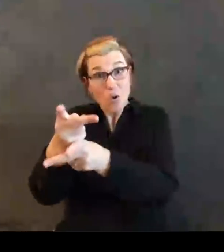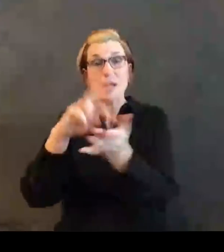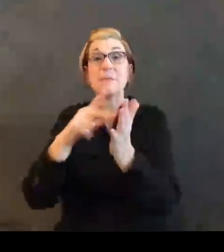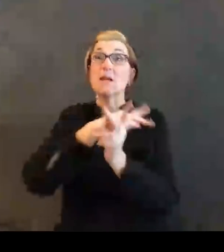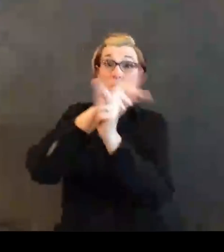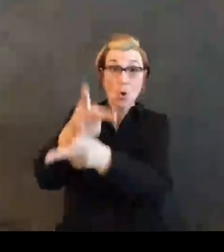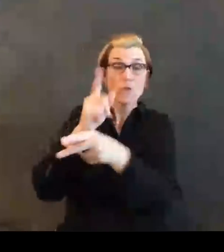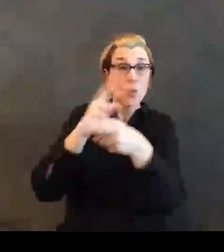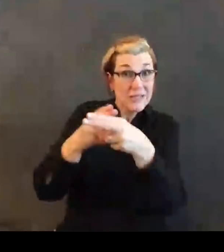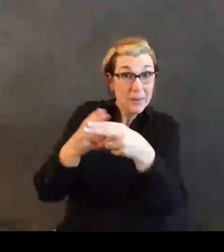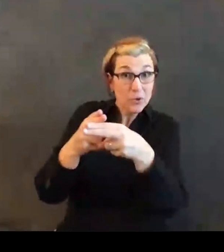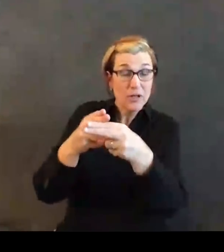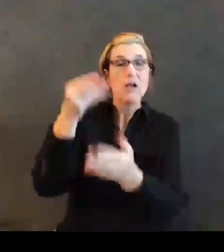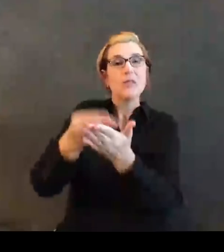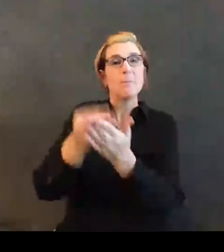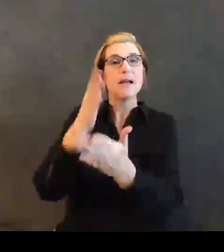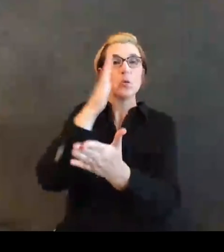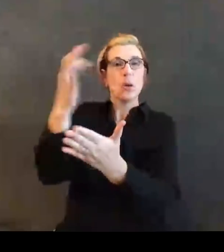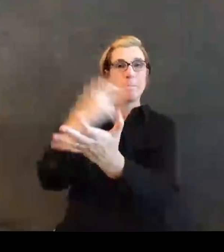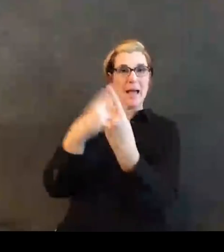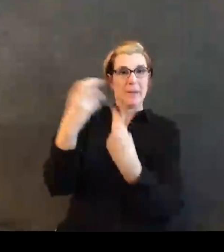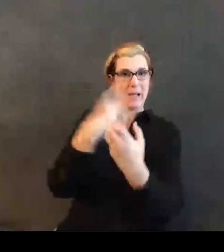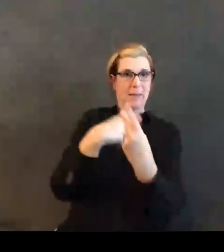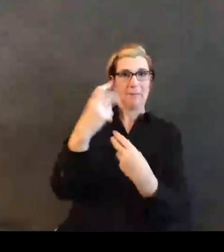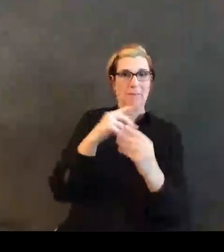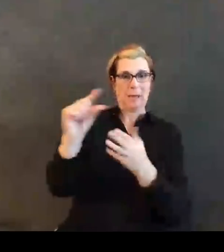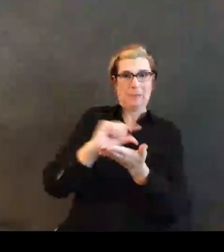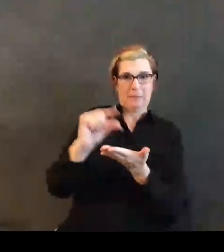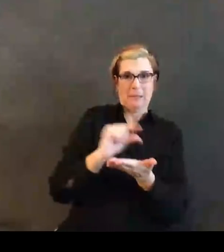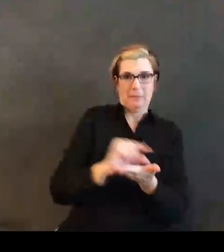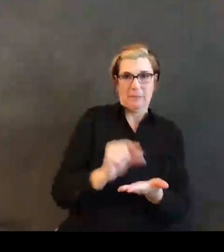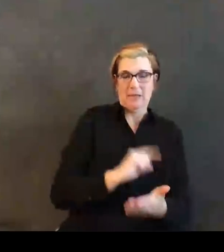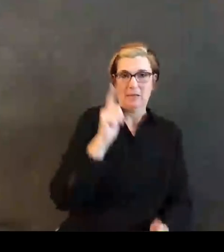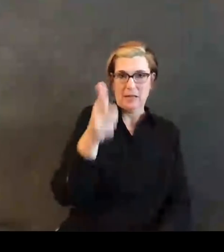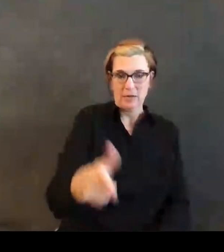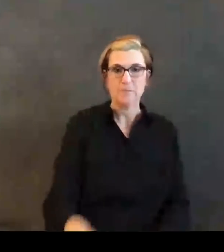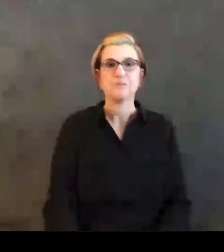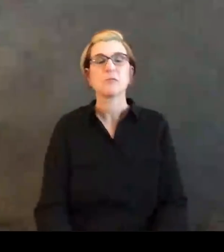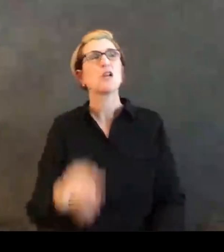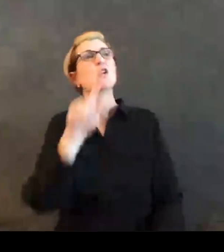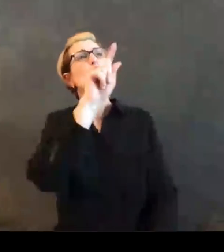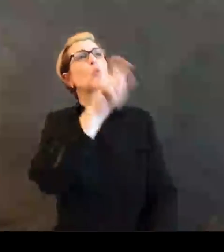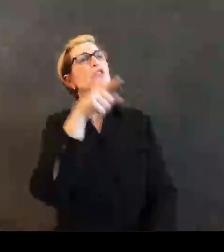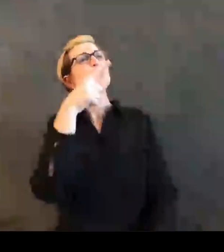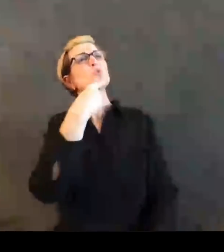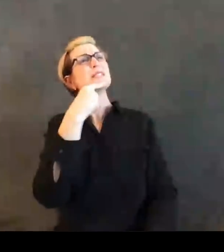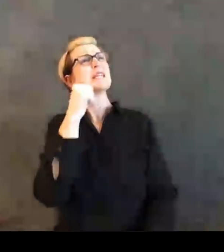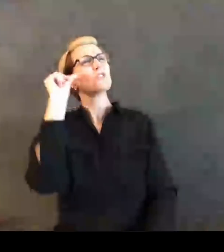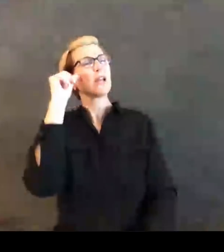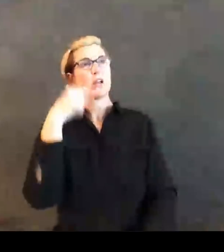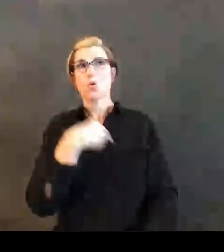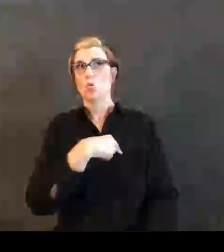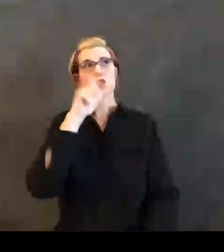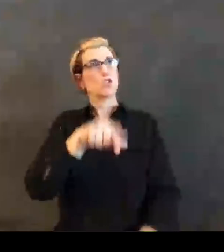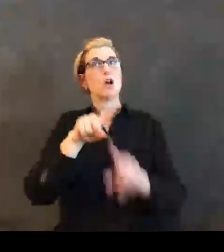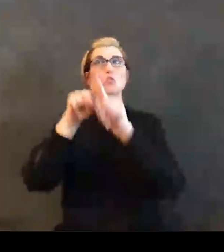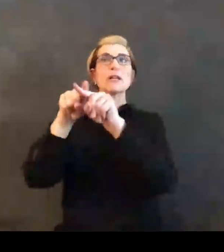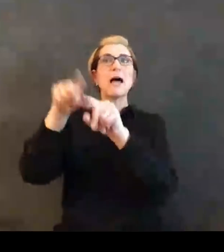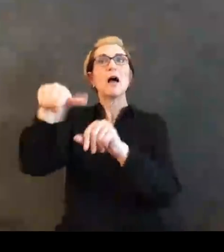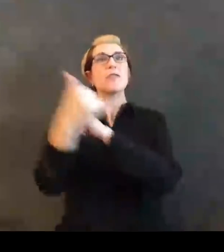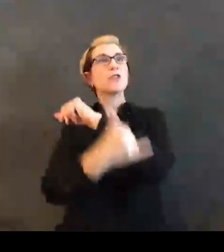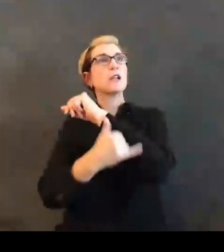lot of this money's coming back. Separately, let me ask you about something you said yesterday. You said we should never be reliant on a foreign country for the means